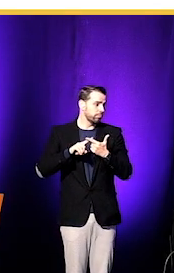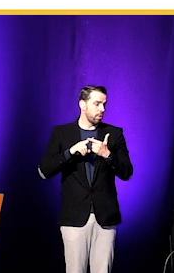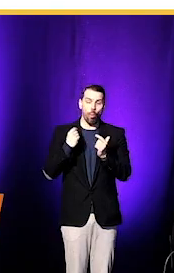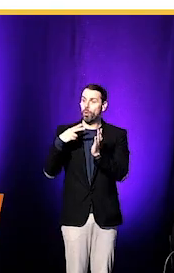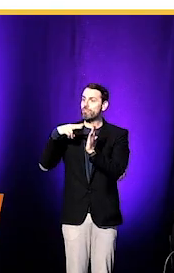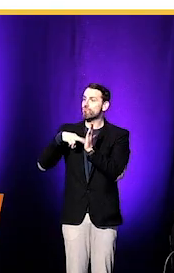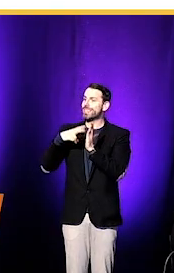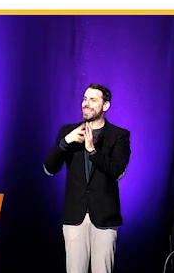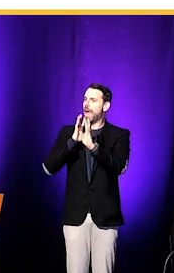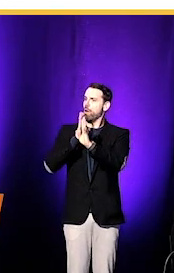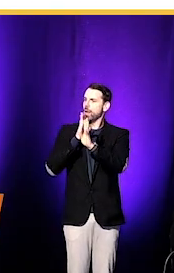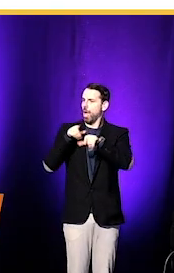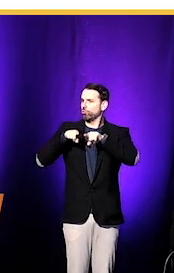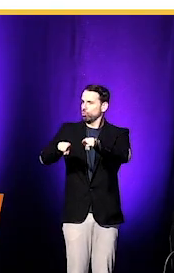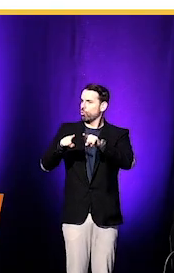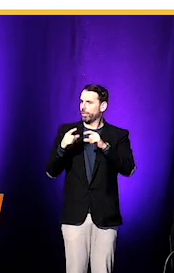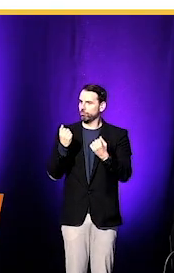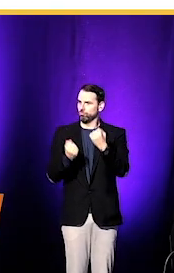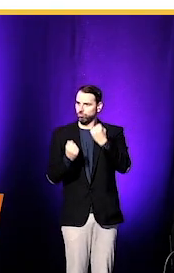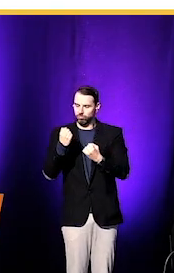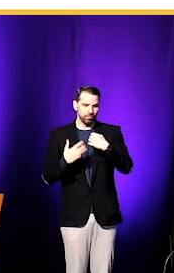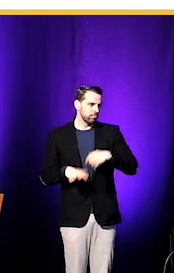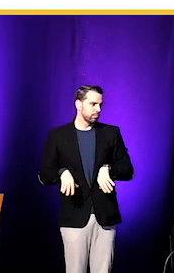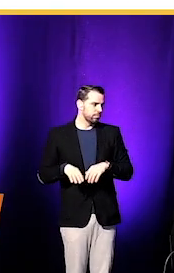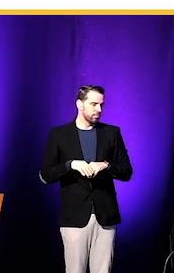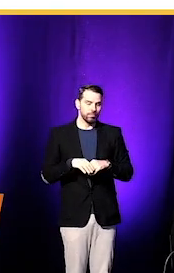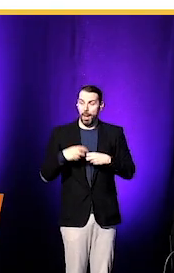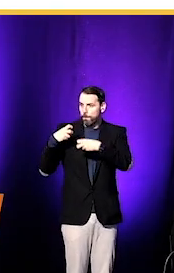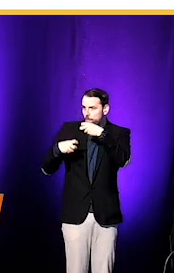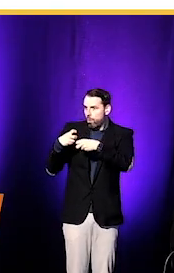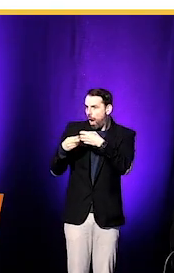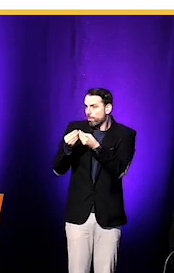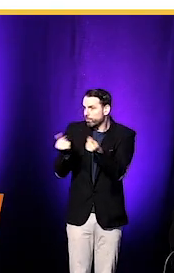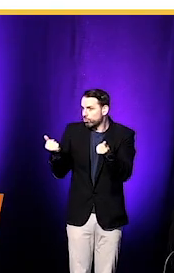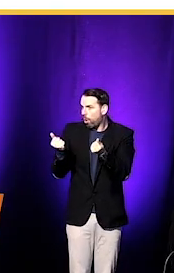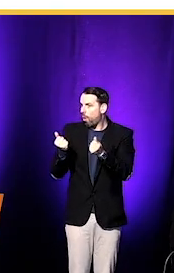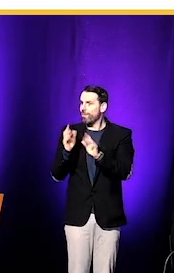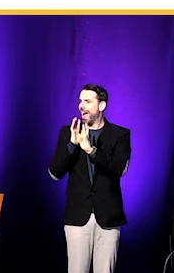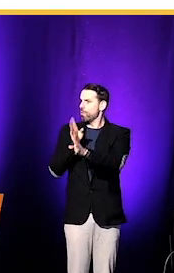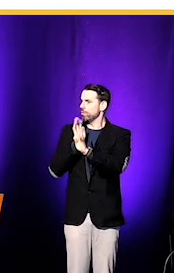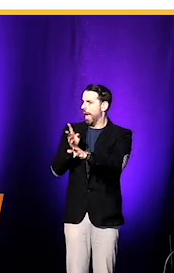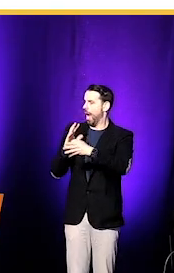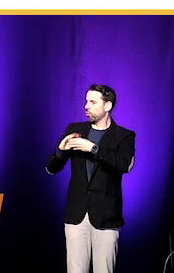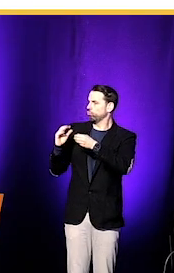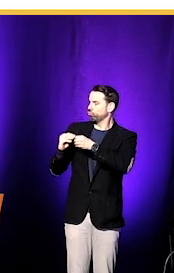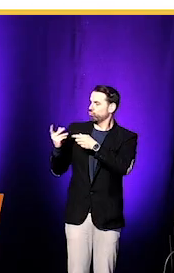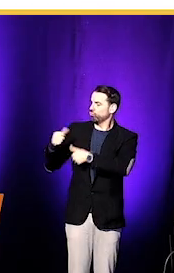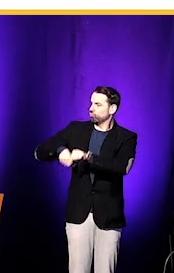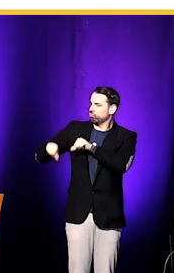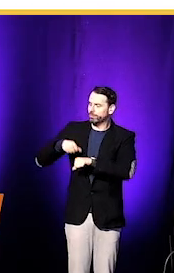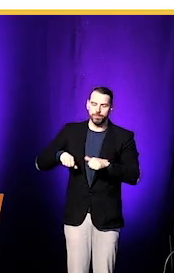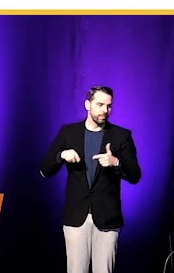loud, and we can try to problem solve things out loud.